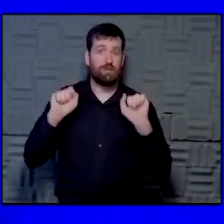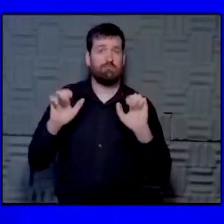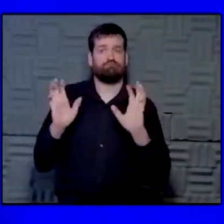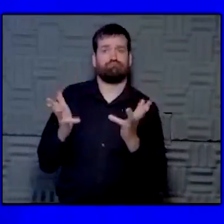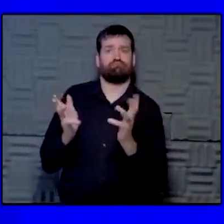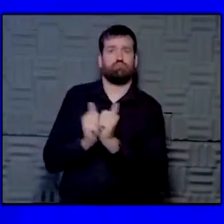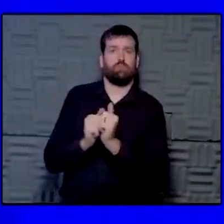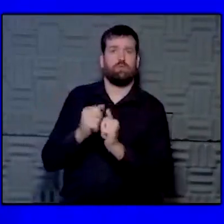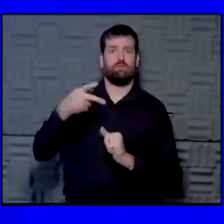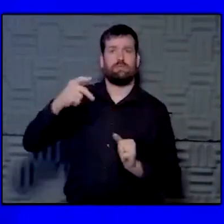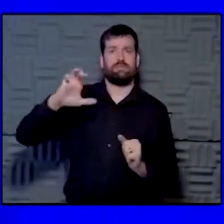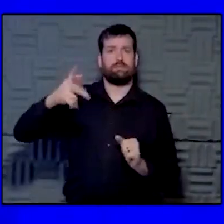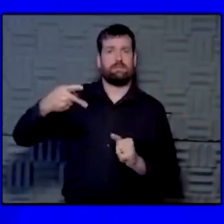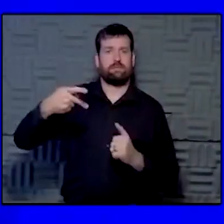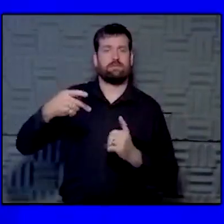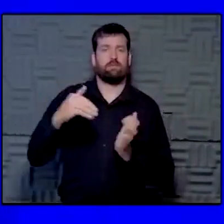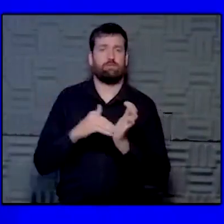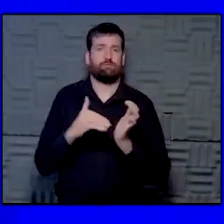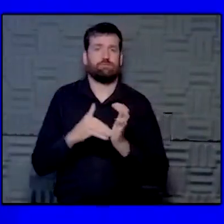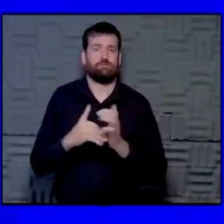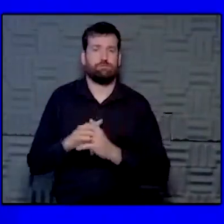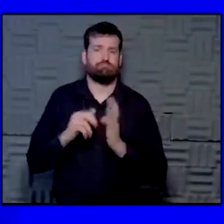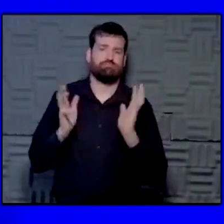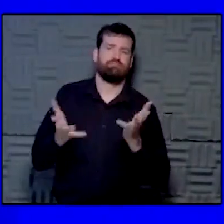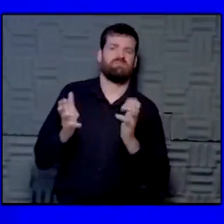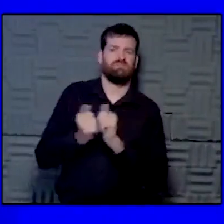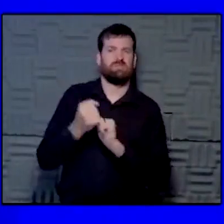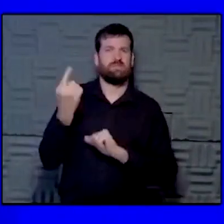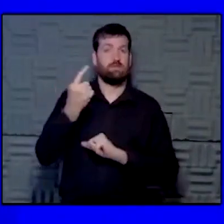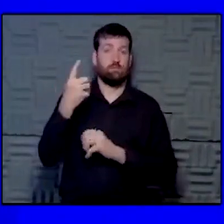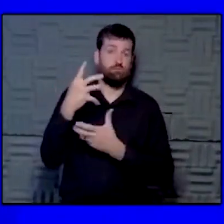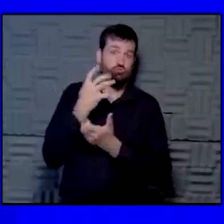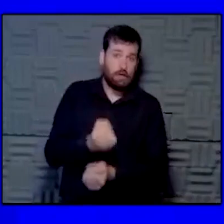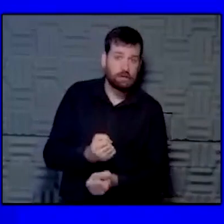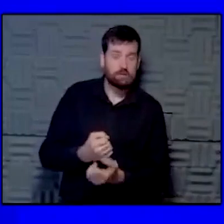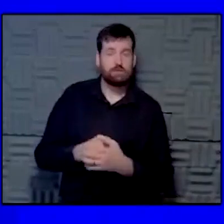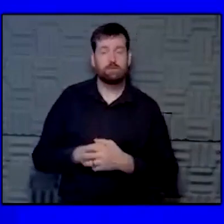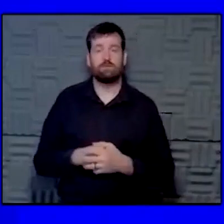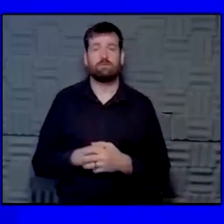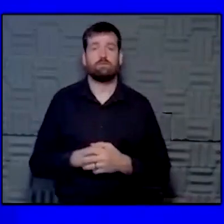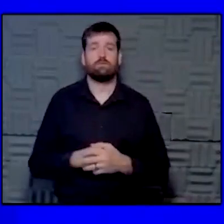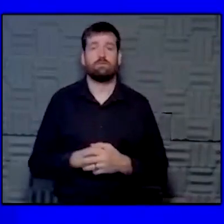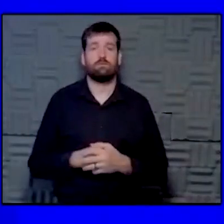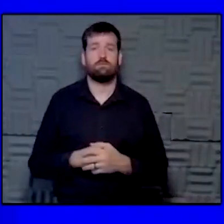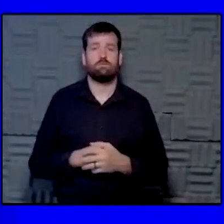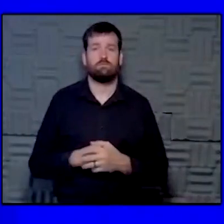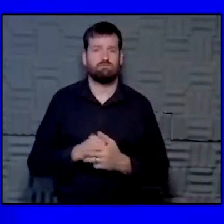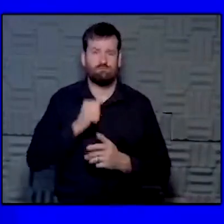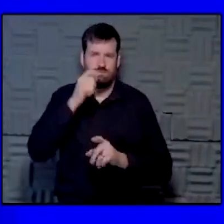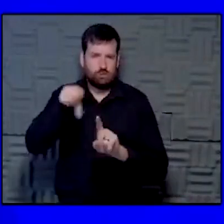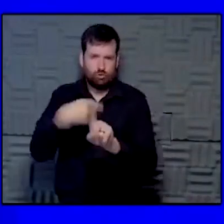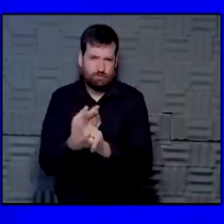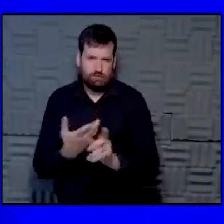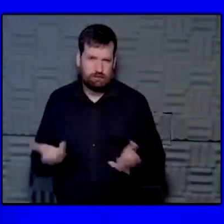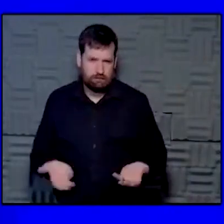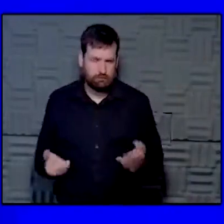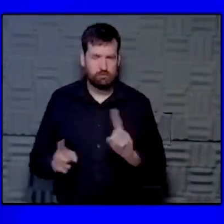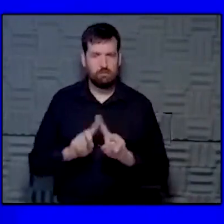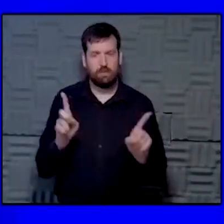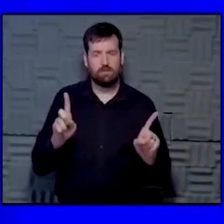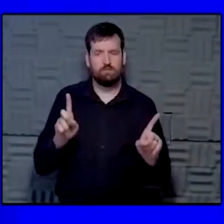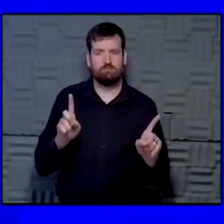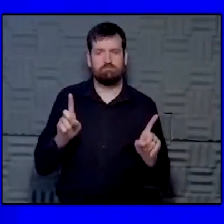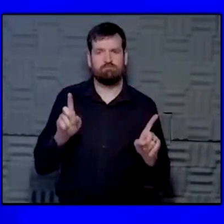their primary care providers, really talk with a trusted person. We are hoping that not just in our health system, but